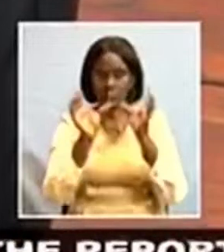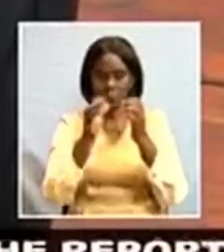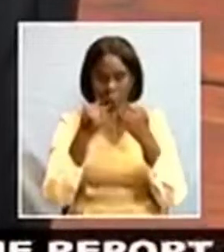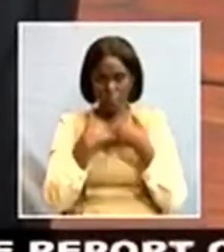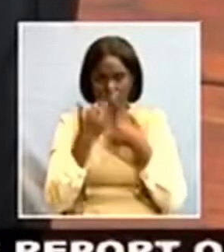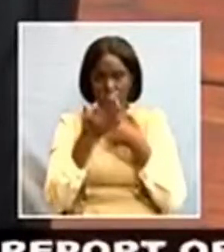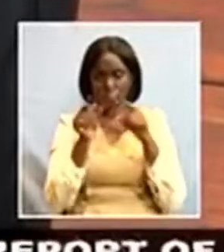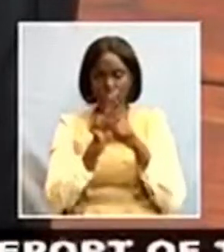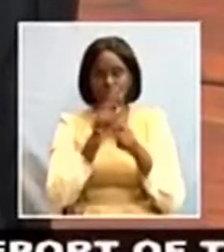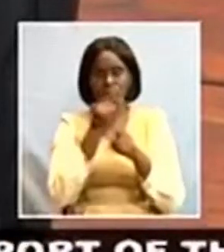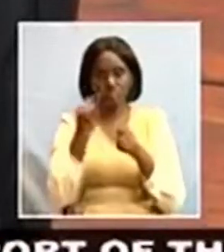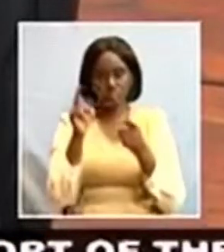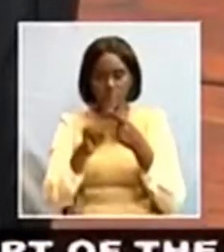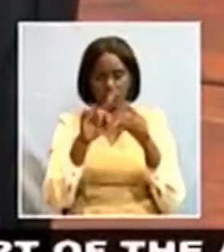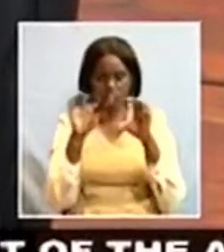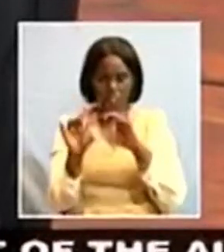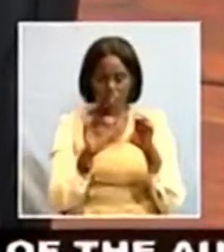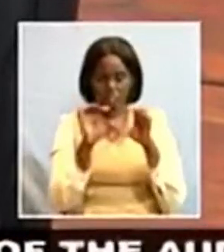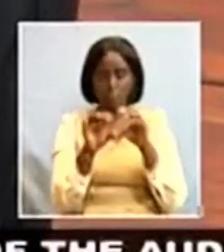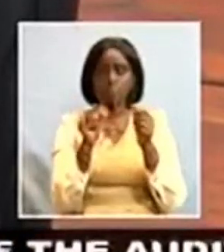is issues to do with the